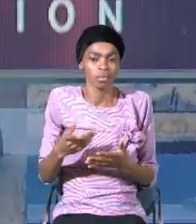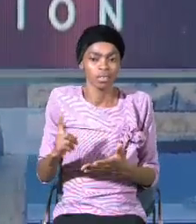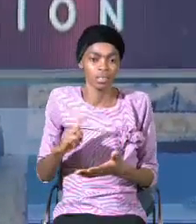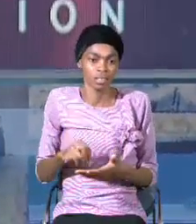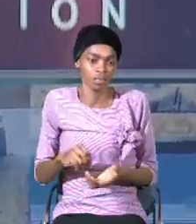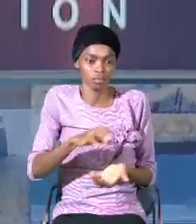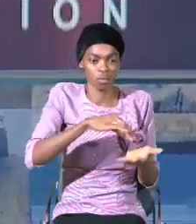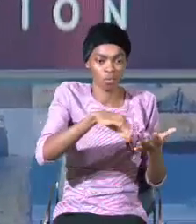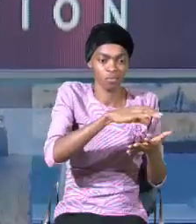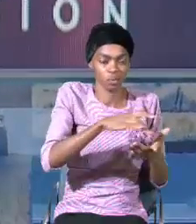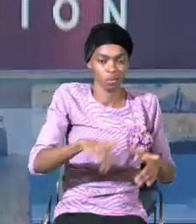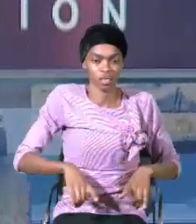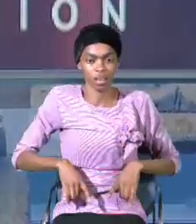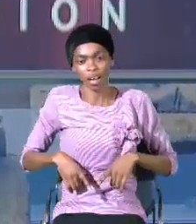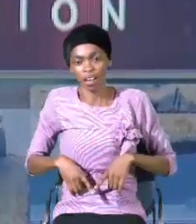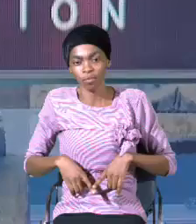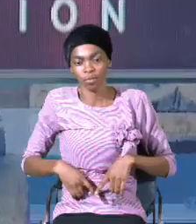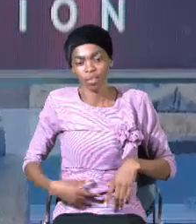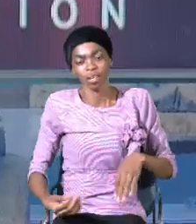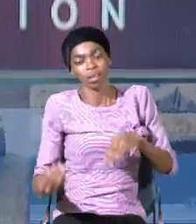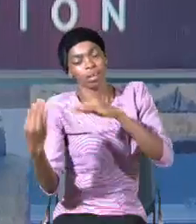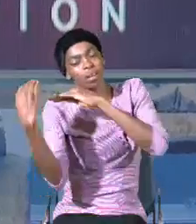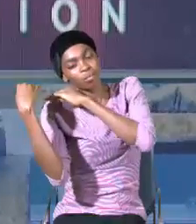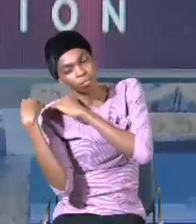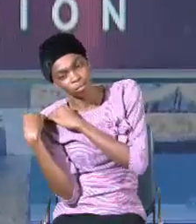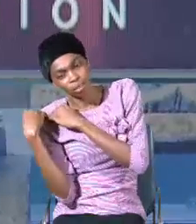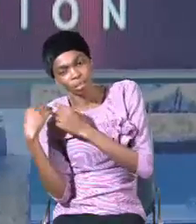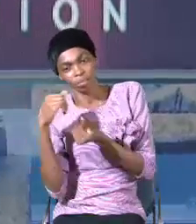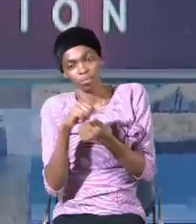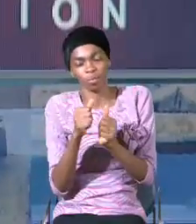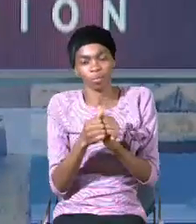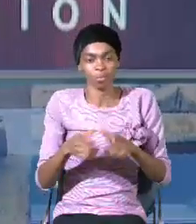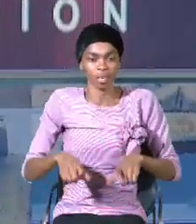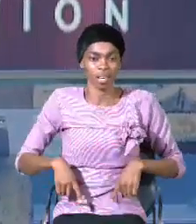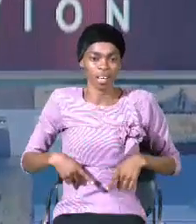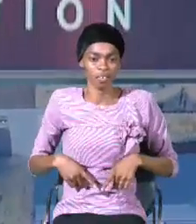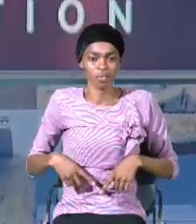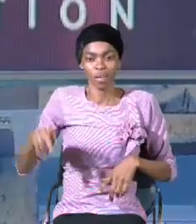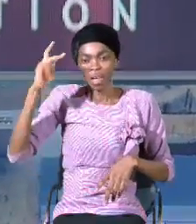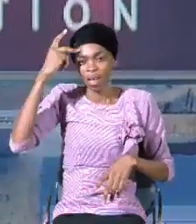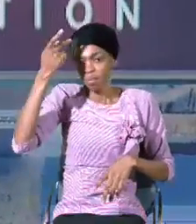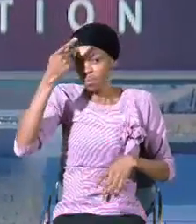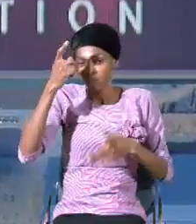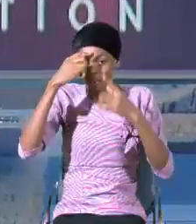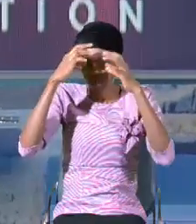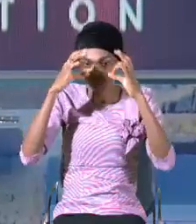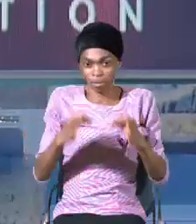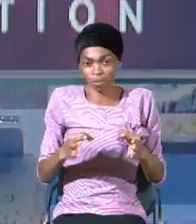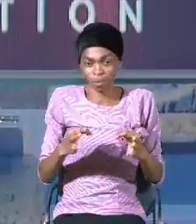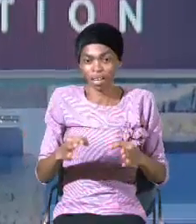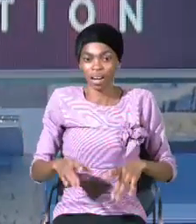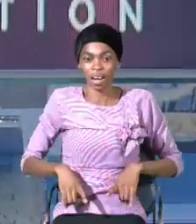problem drowned life, purpose driven life,